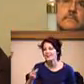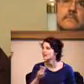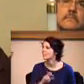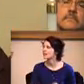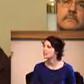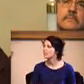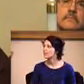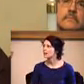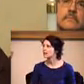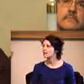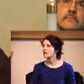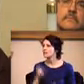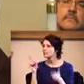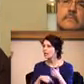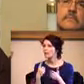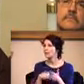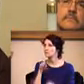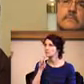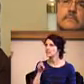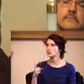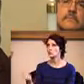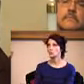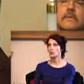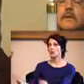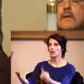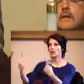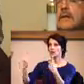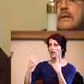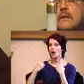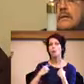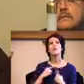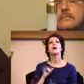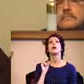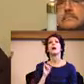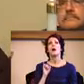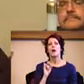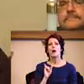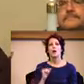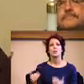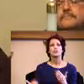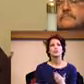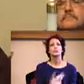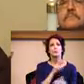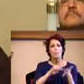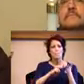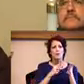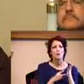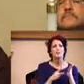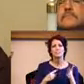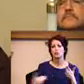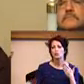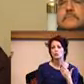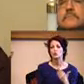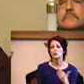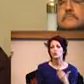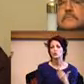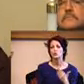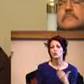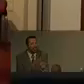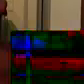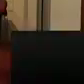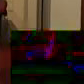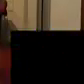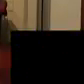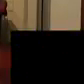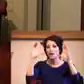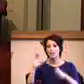sometimes and sometimes we just need to come with new eyes and with new vision and with new purpose Jesus's life began on